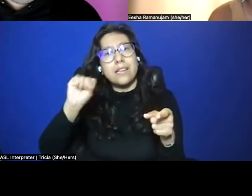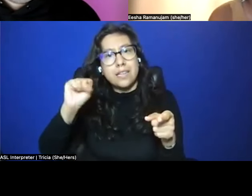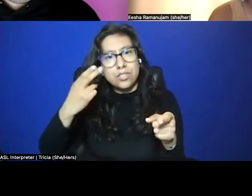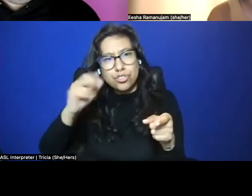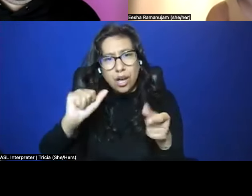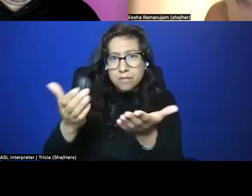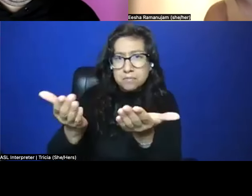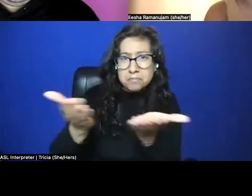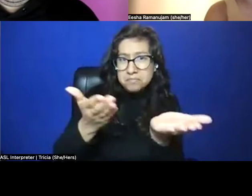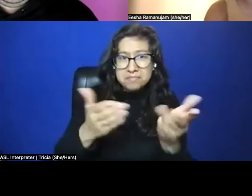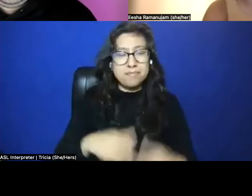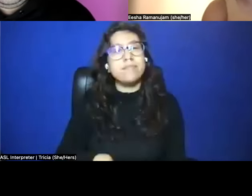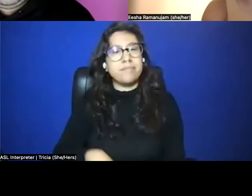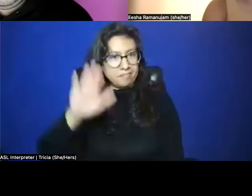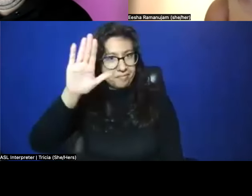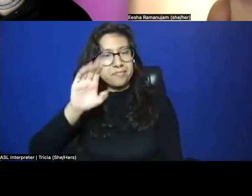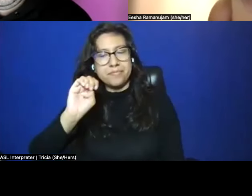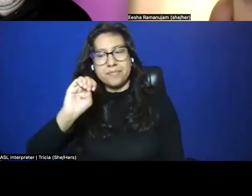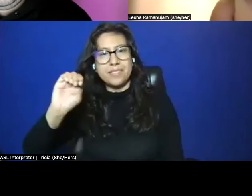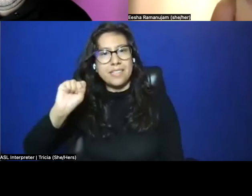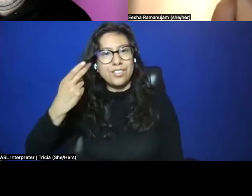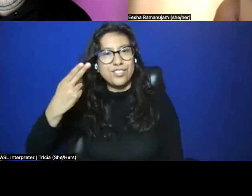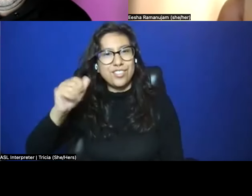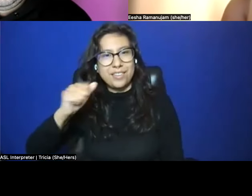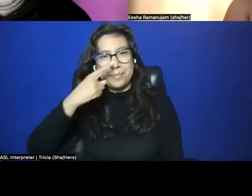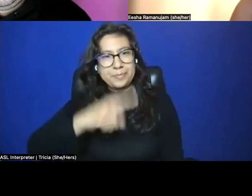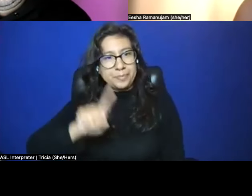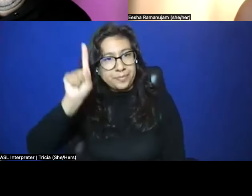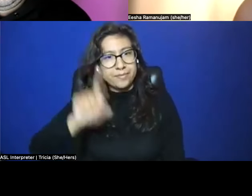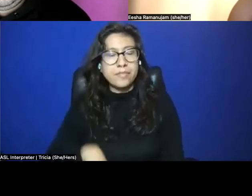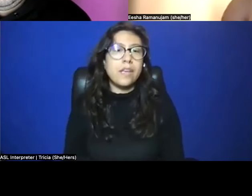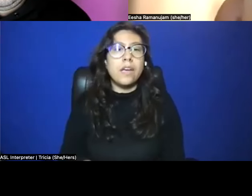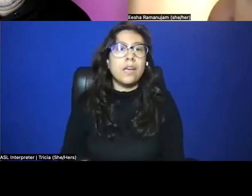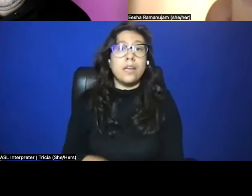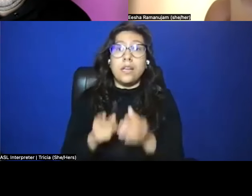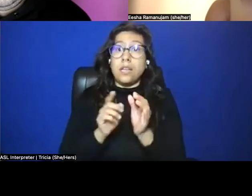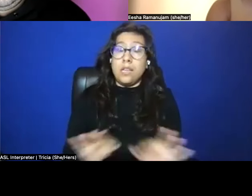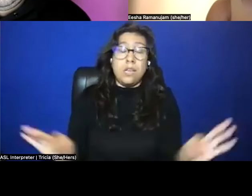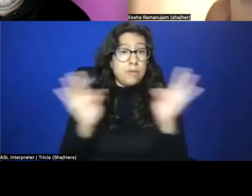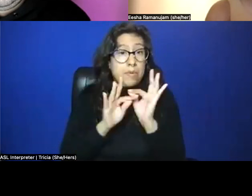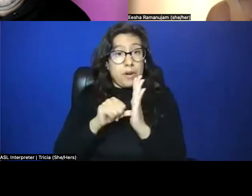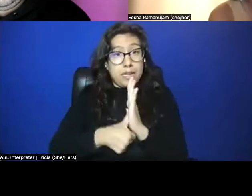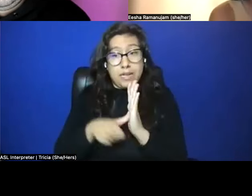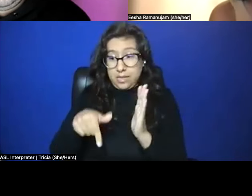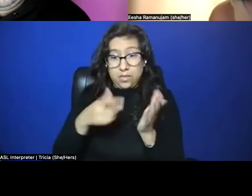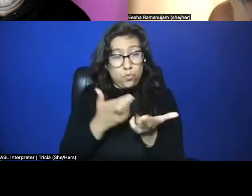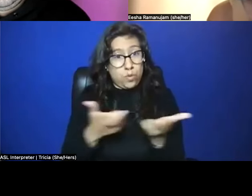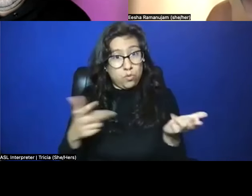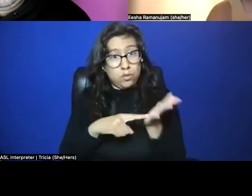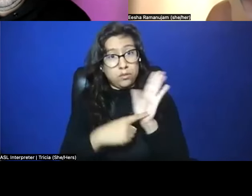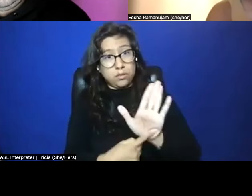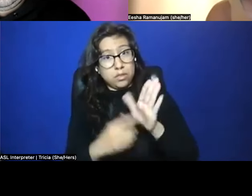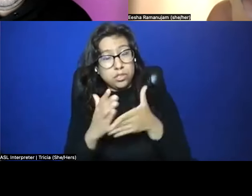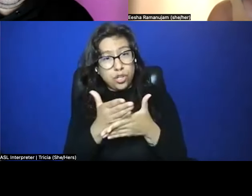I can go first. Yeah. So I think one of the important things that this resource also speaks to